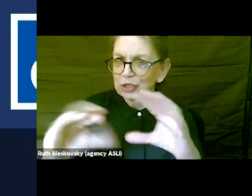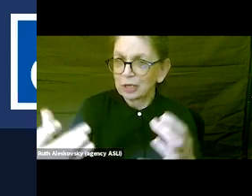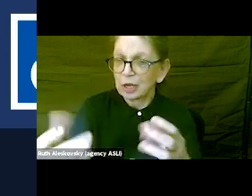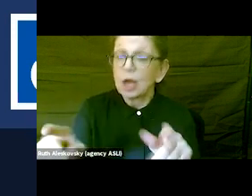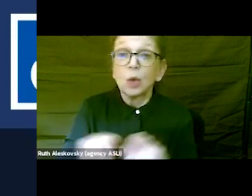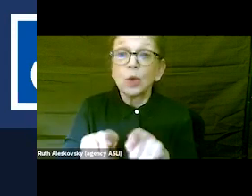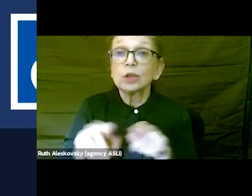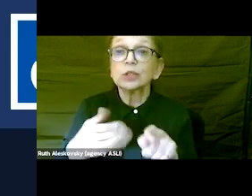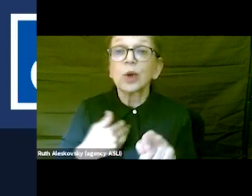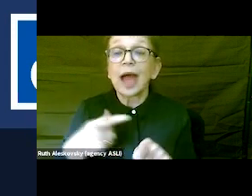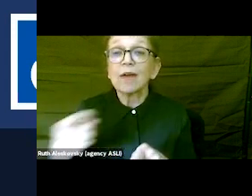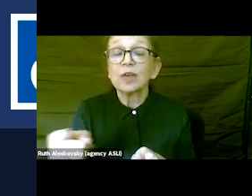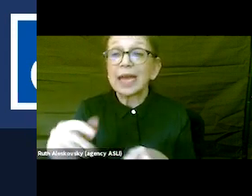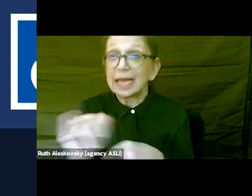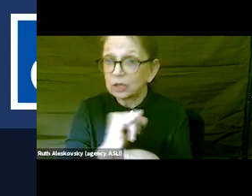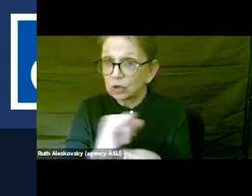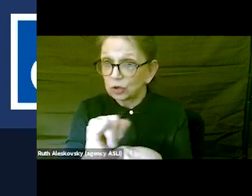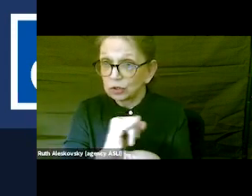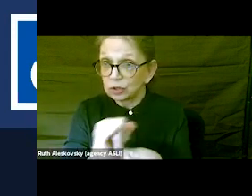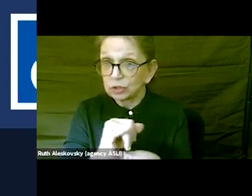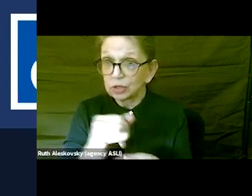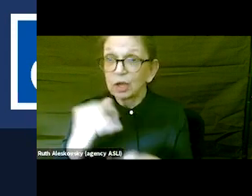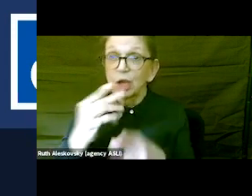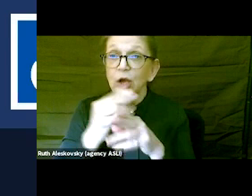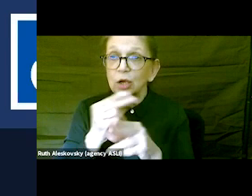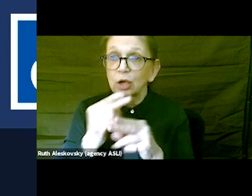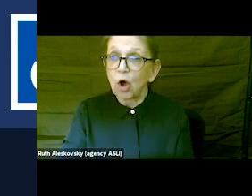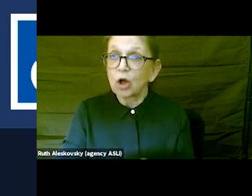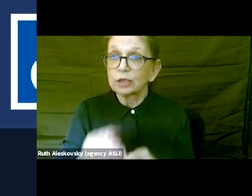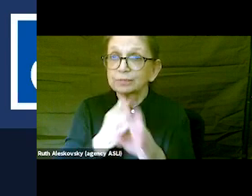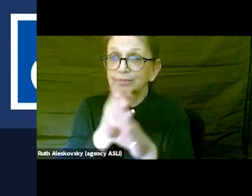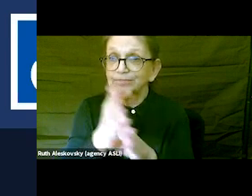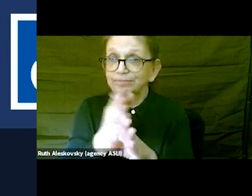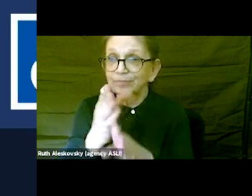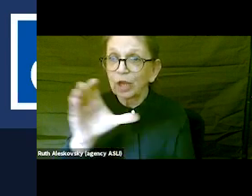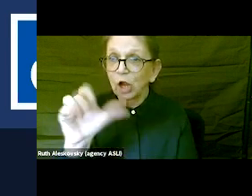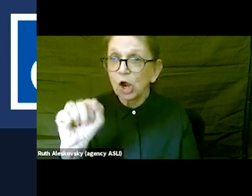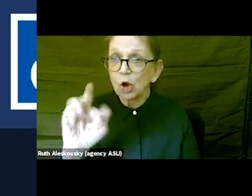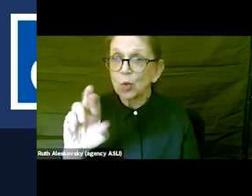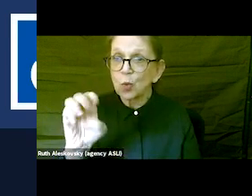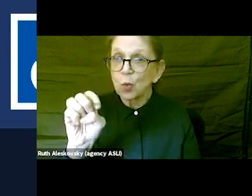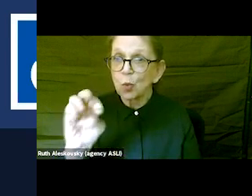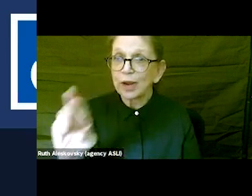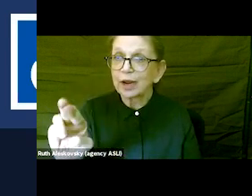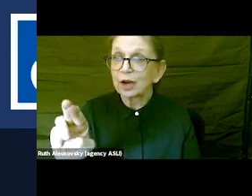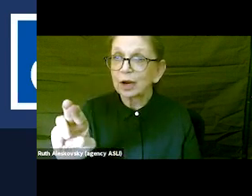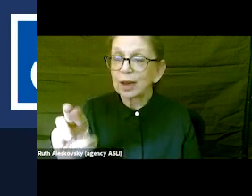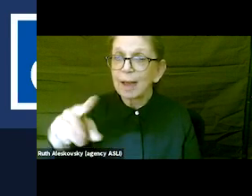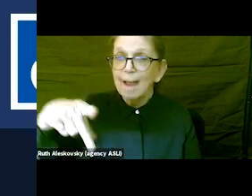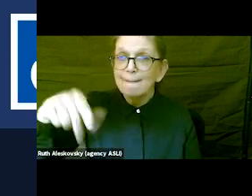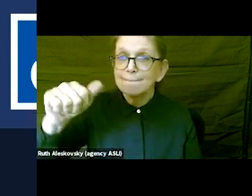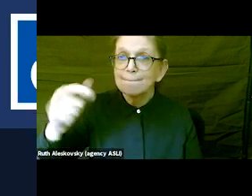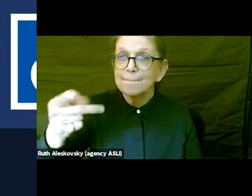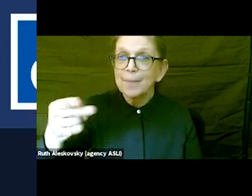pathways, something that my colleague Tara was spearheading. She has since moved on to her